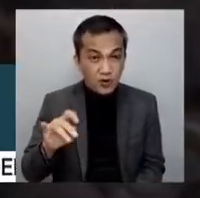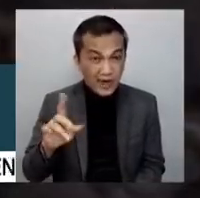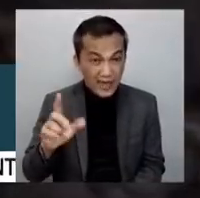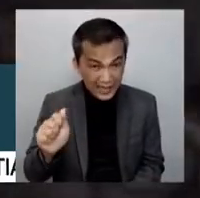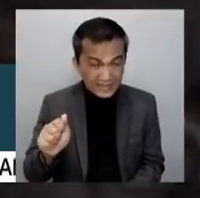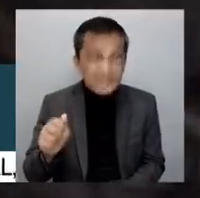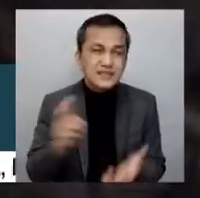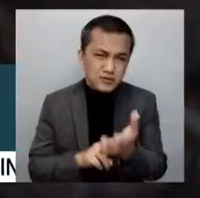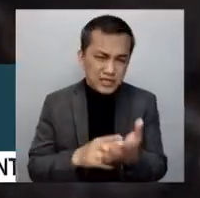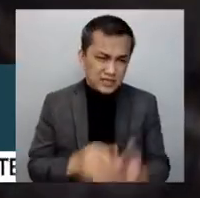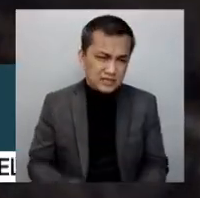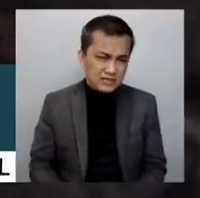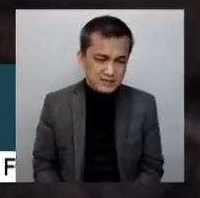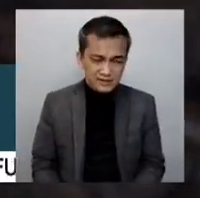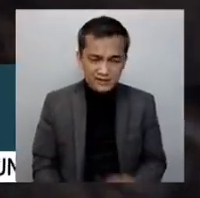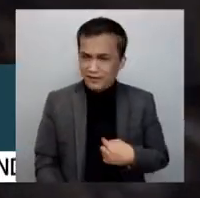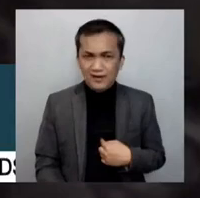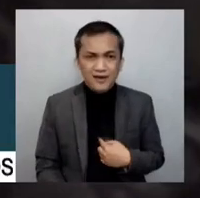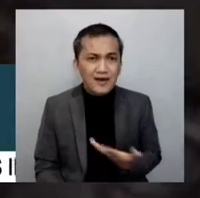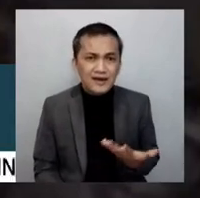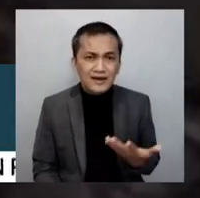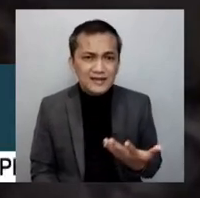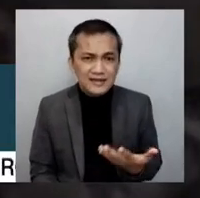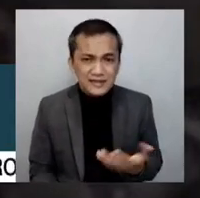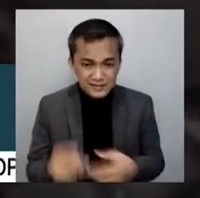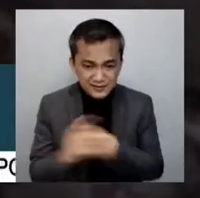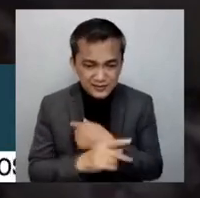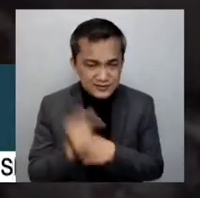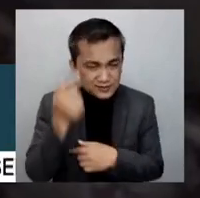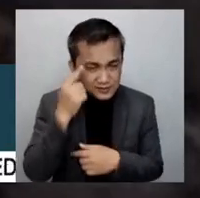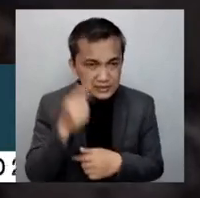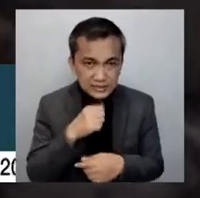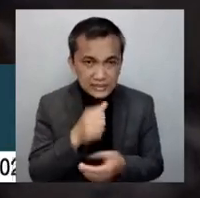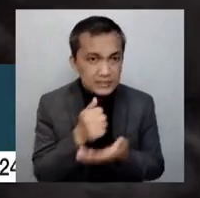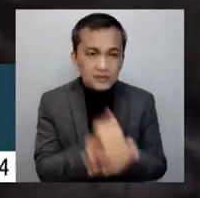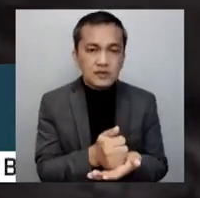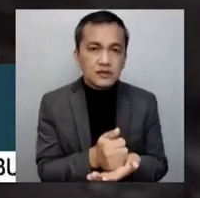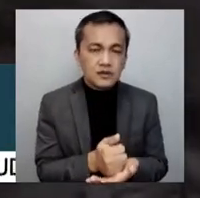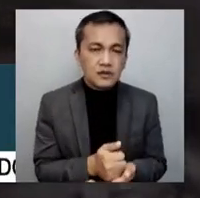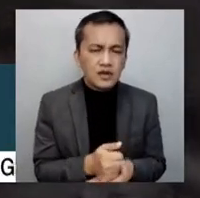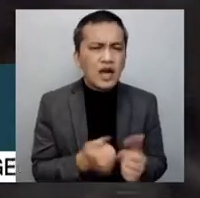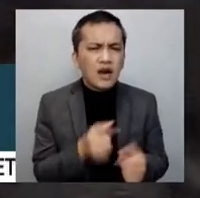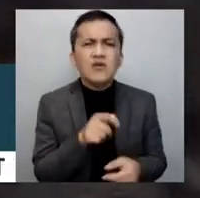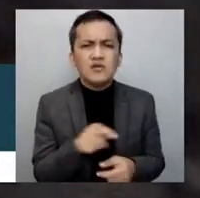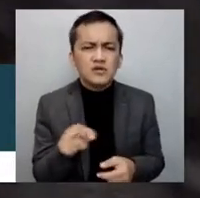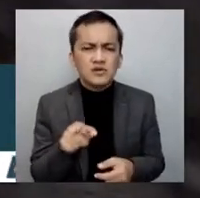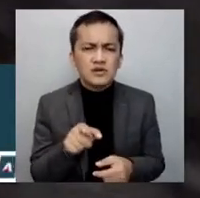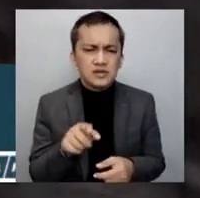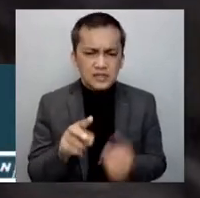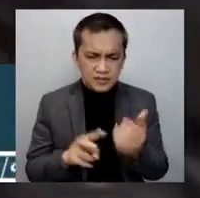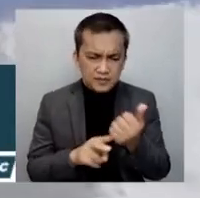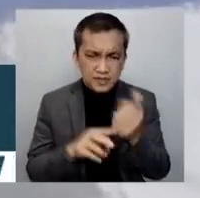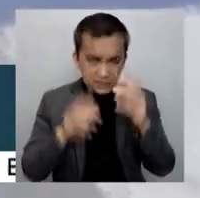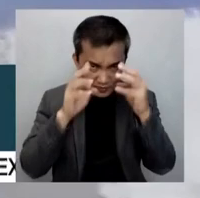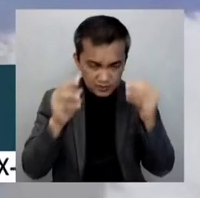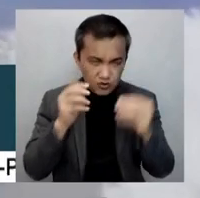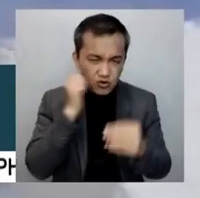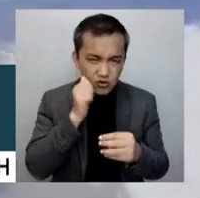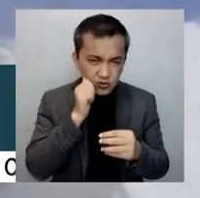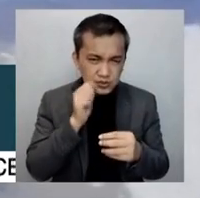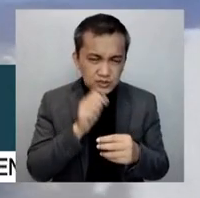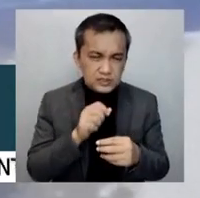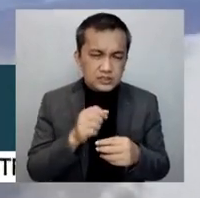If I am not helping them, if the provincial government is not helping them, how come that the vice mayor is always there to call